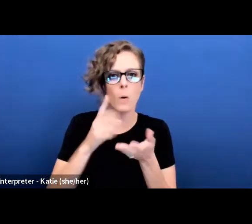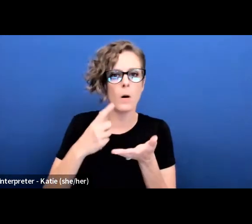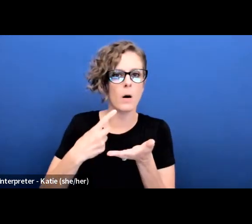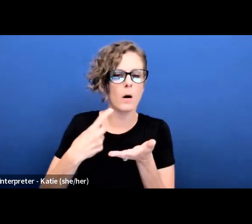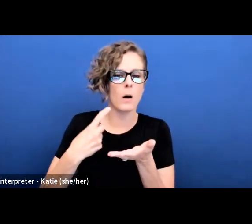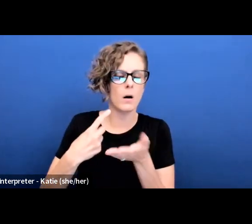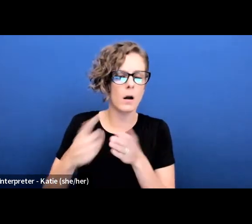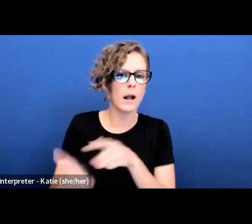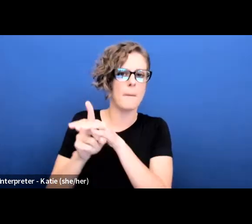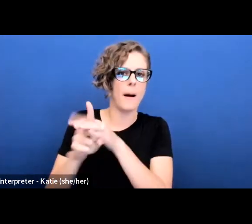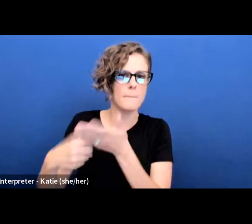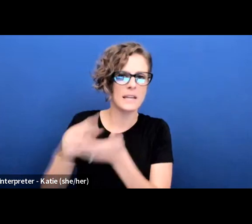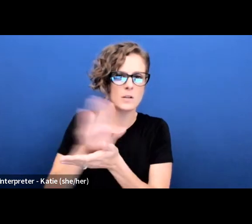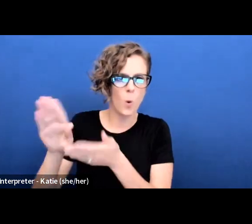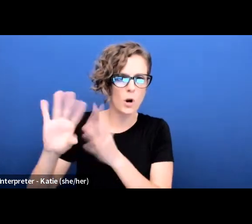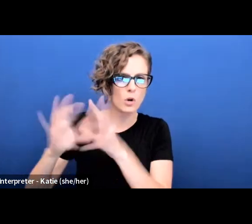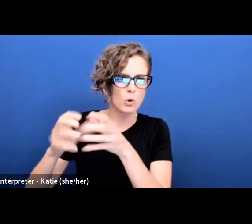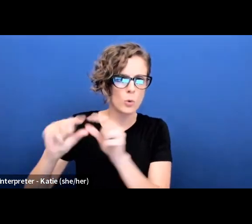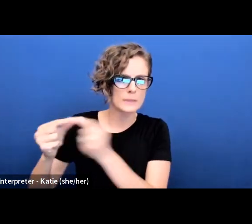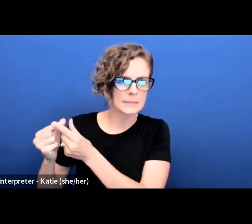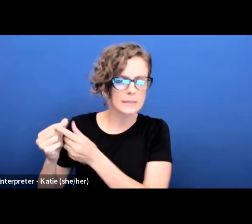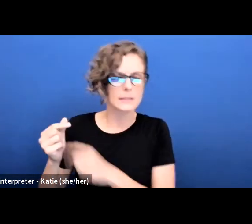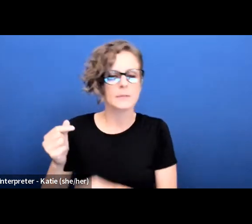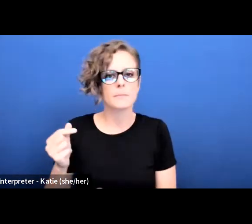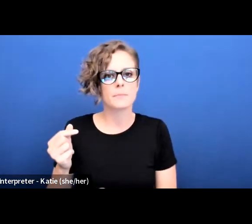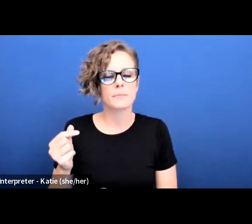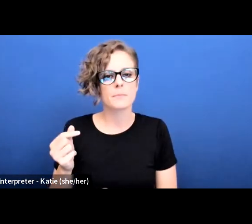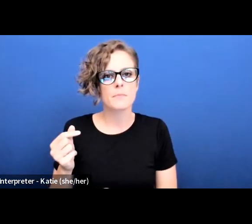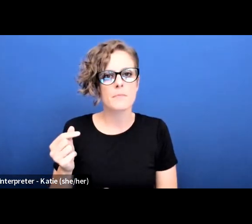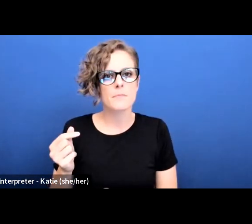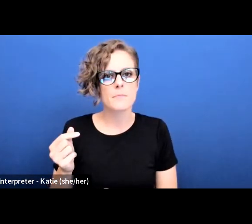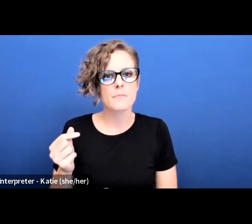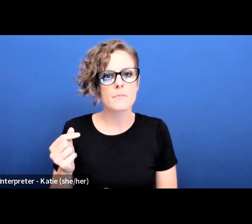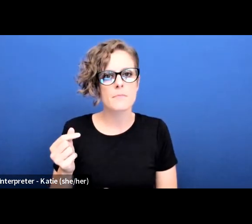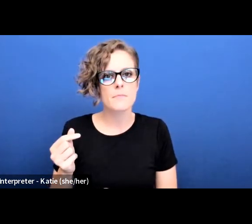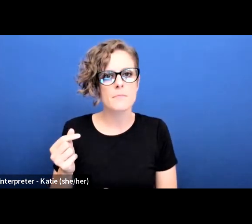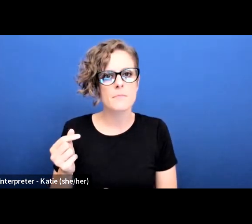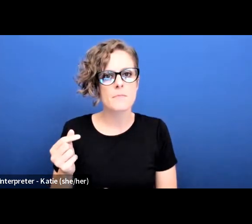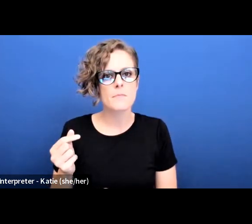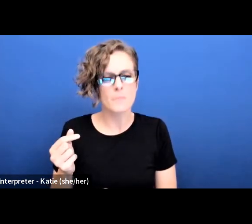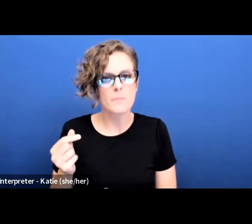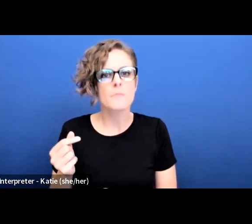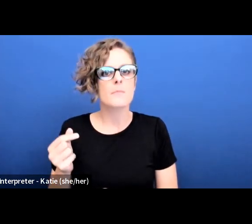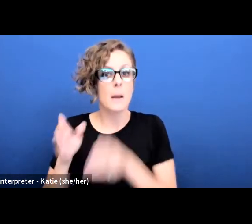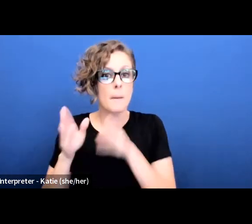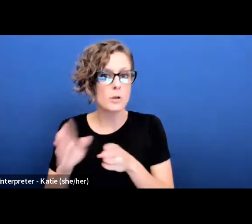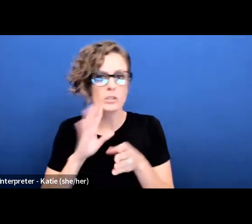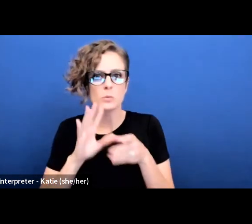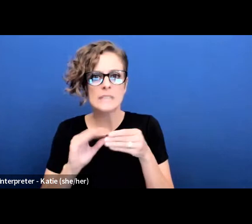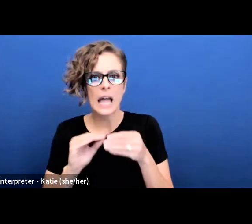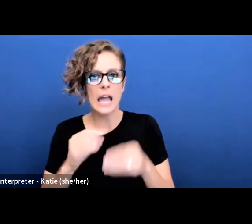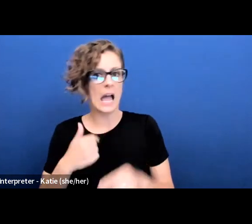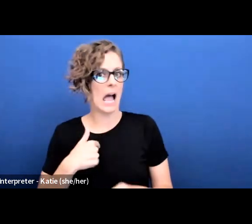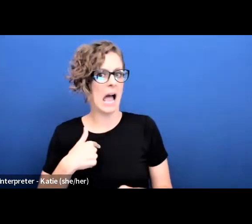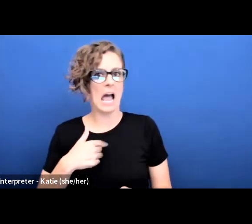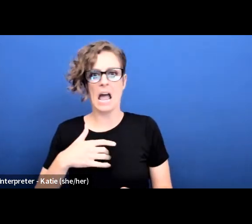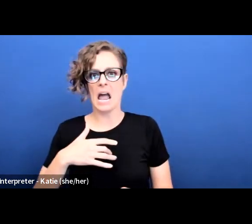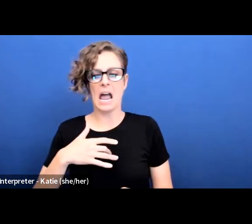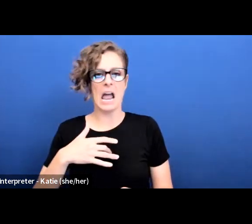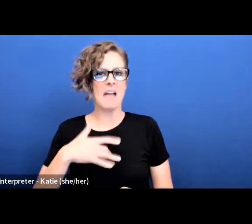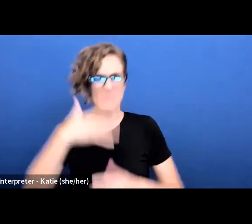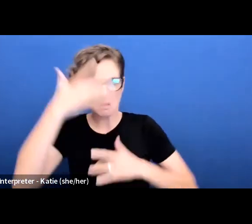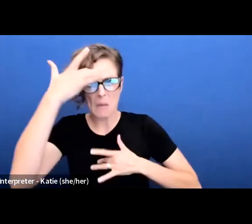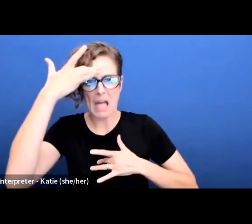I got medicine because I was feeling bad. I didn't get the shots, but I got the medicine because I felt bad, and maybe I